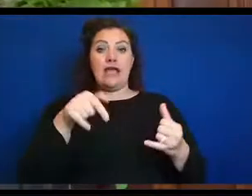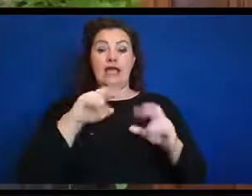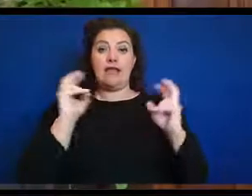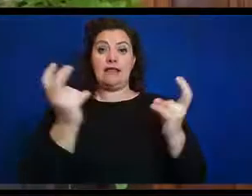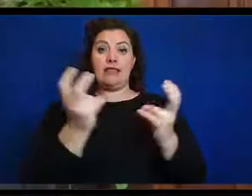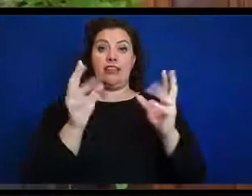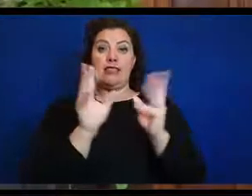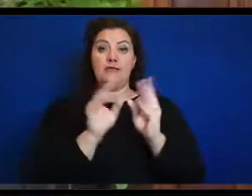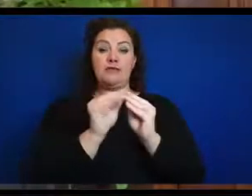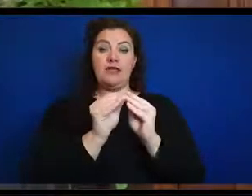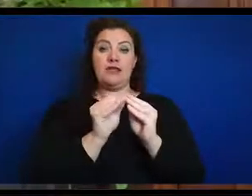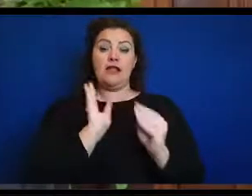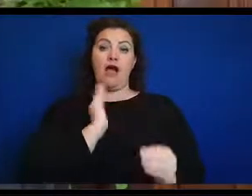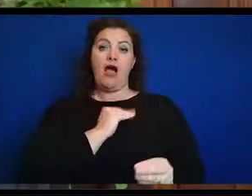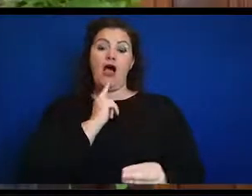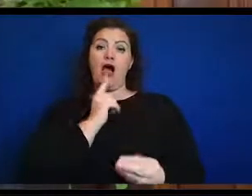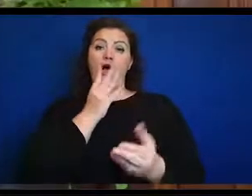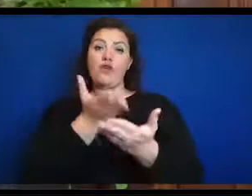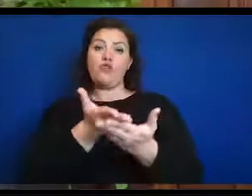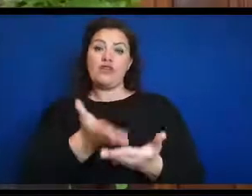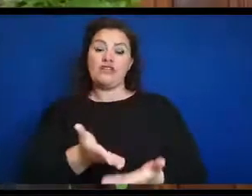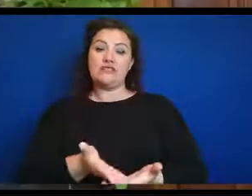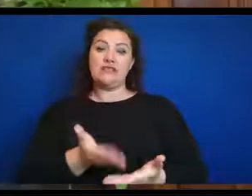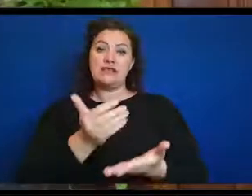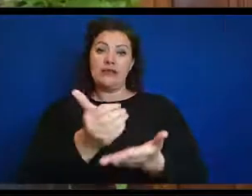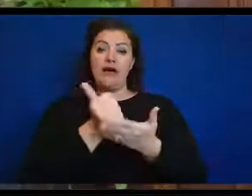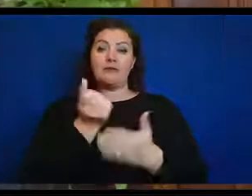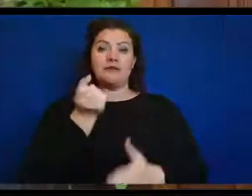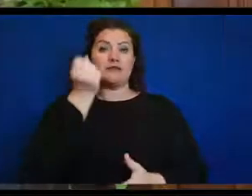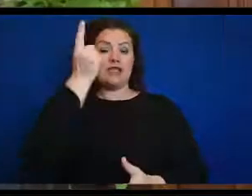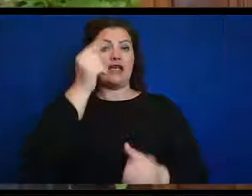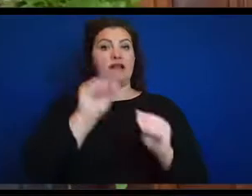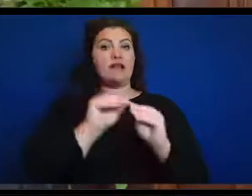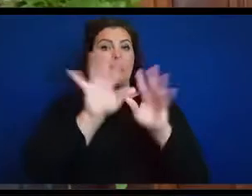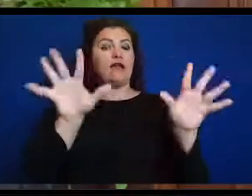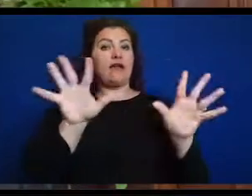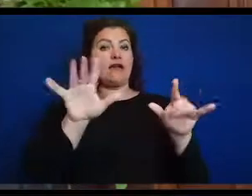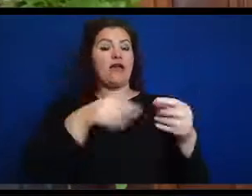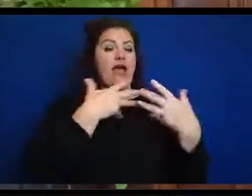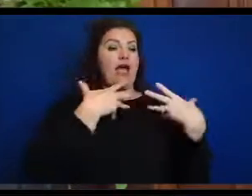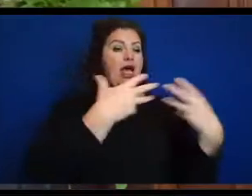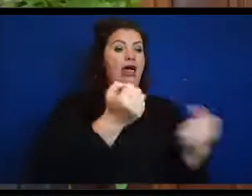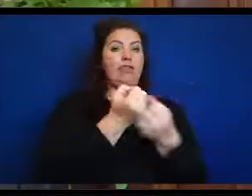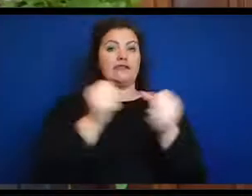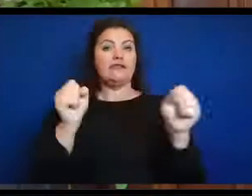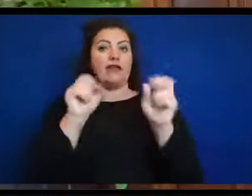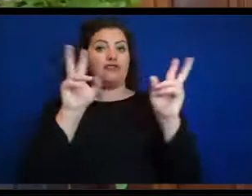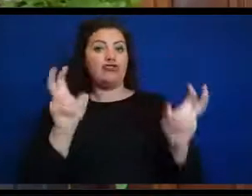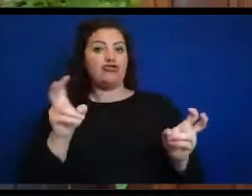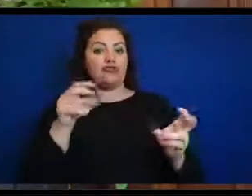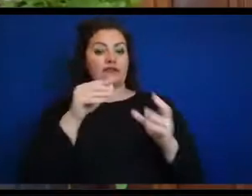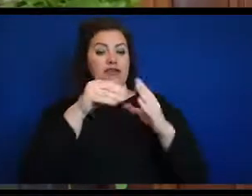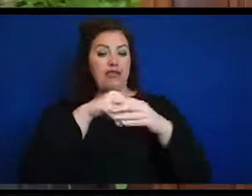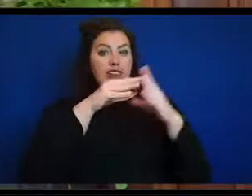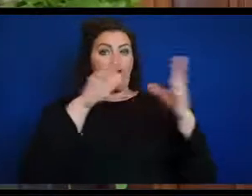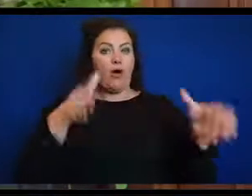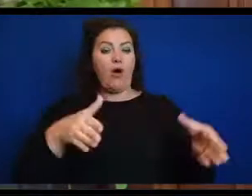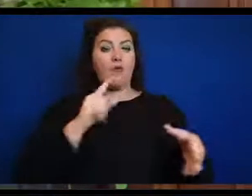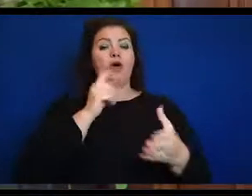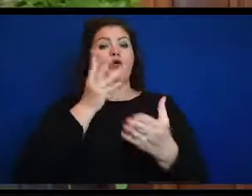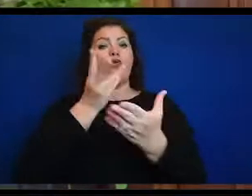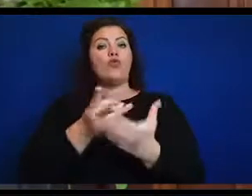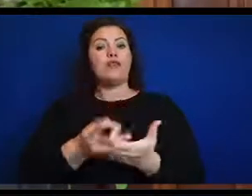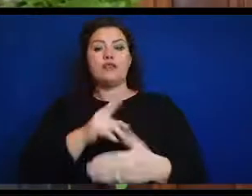witnesses helped us better understand both health and safety issues within the home. Our witnesses, of course,